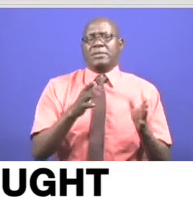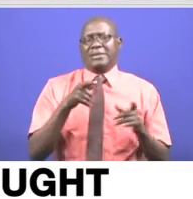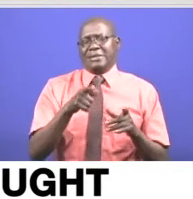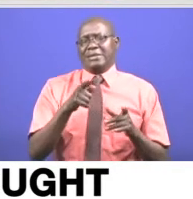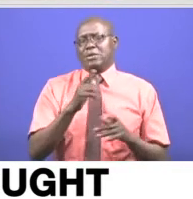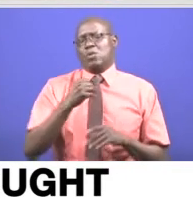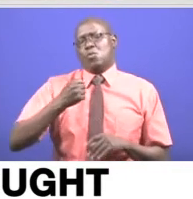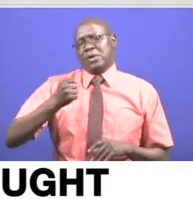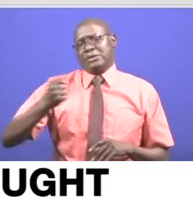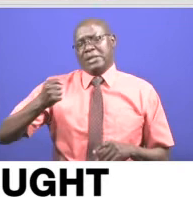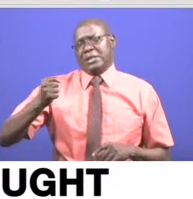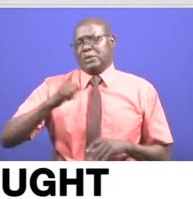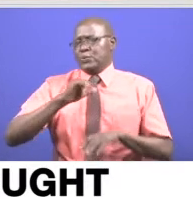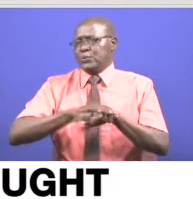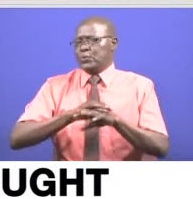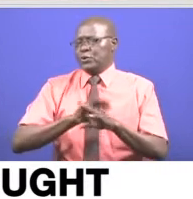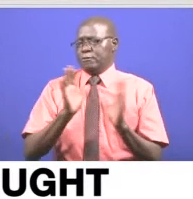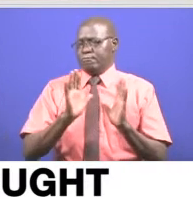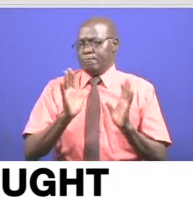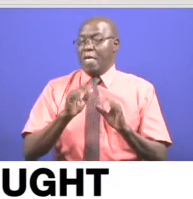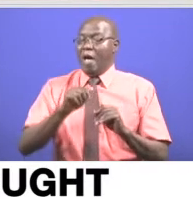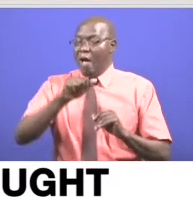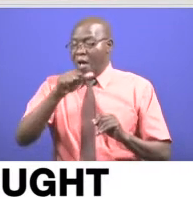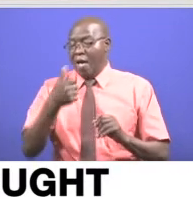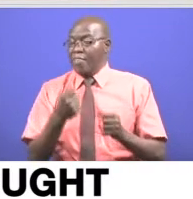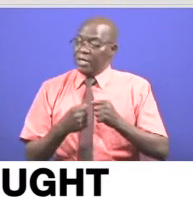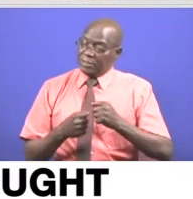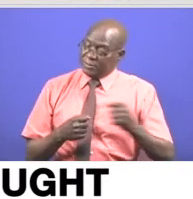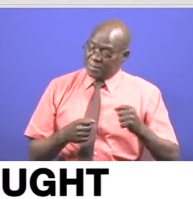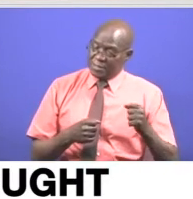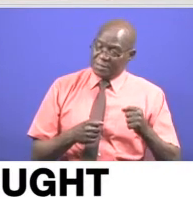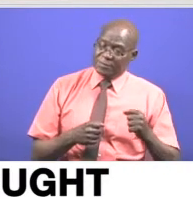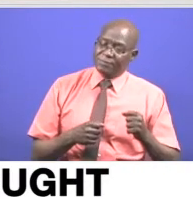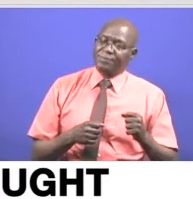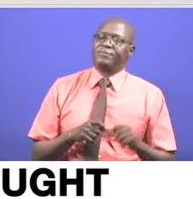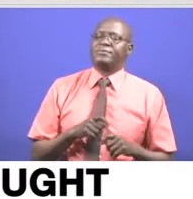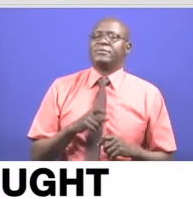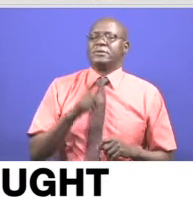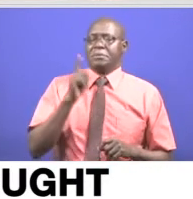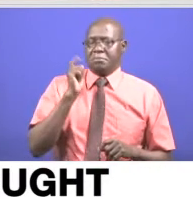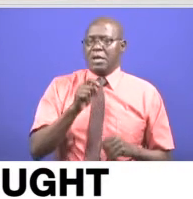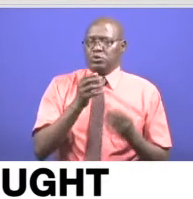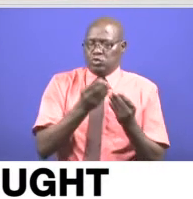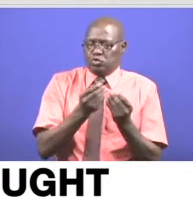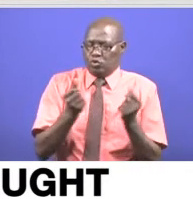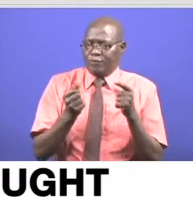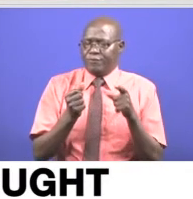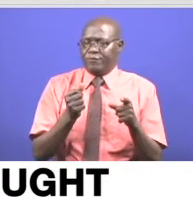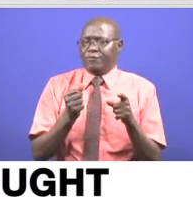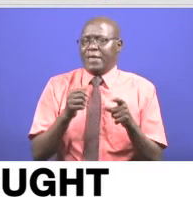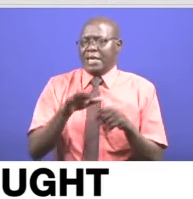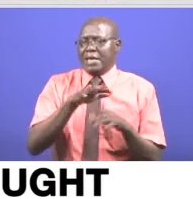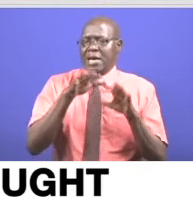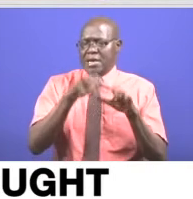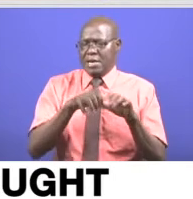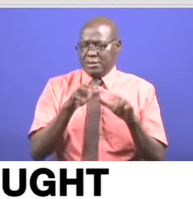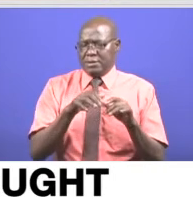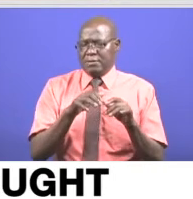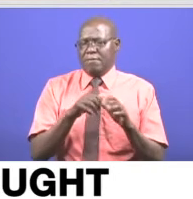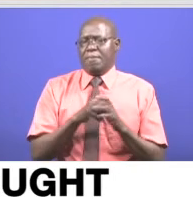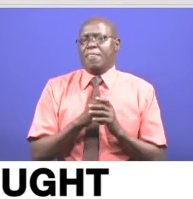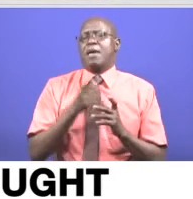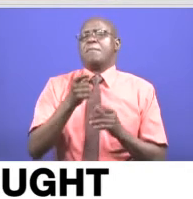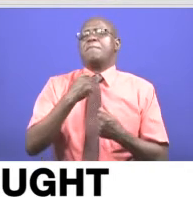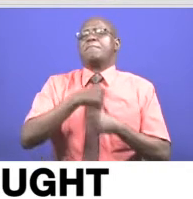good. Mm-hmm. The other side that needs to be looked at in terms of our agriculture is